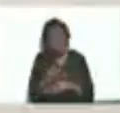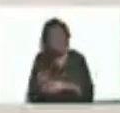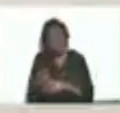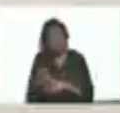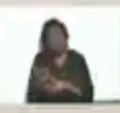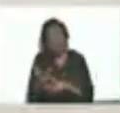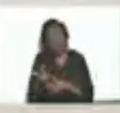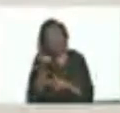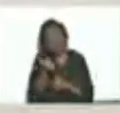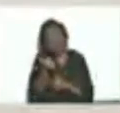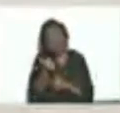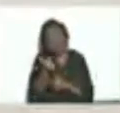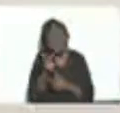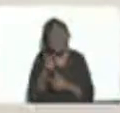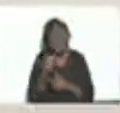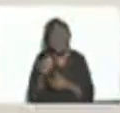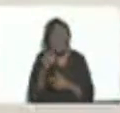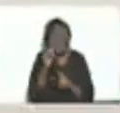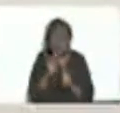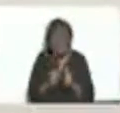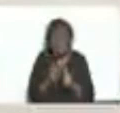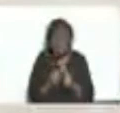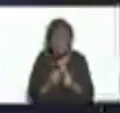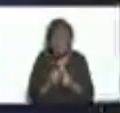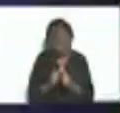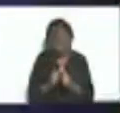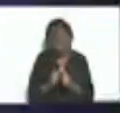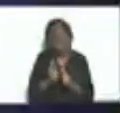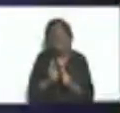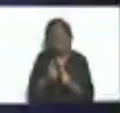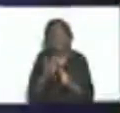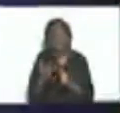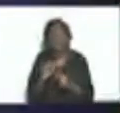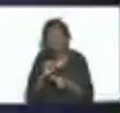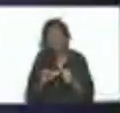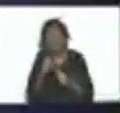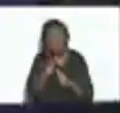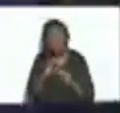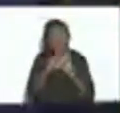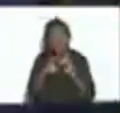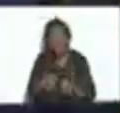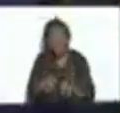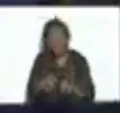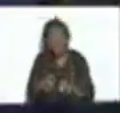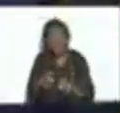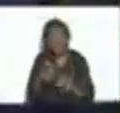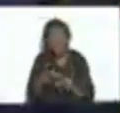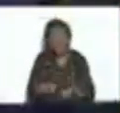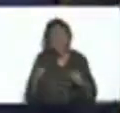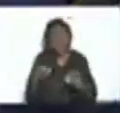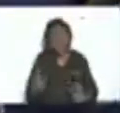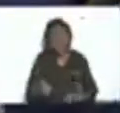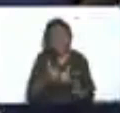to be evaluated on a case-by-case need basis. The main issue is funding. As you know, we are just one of many